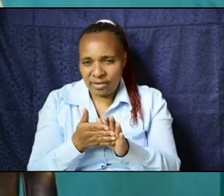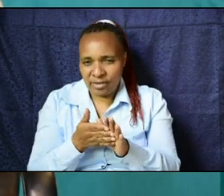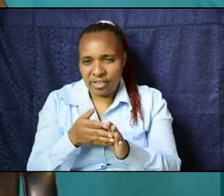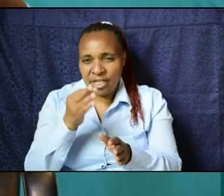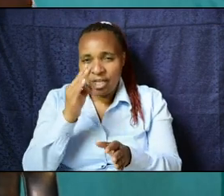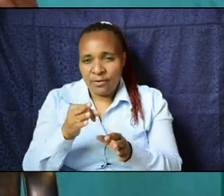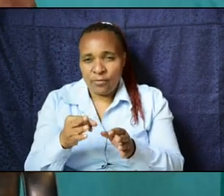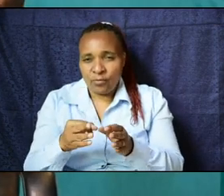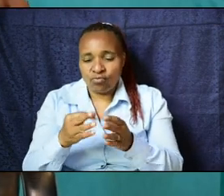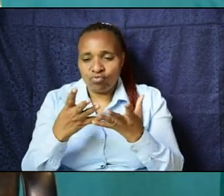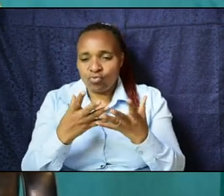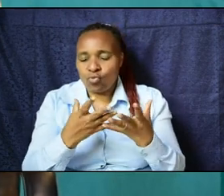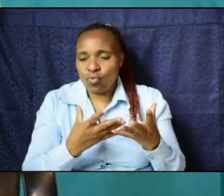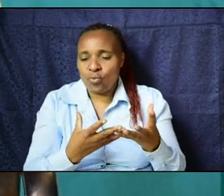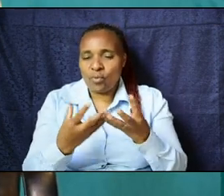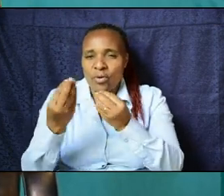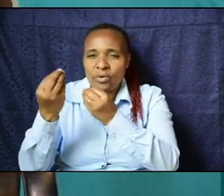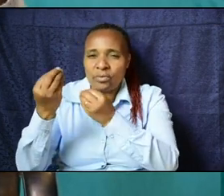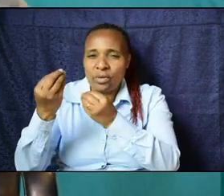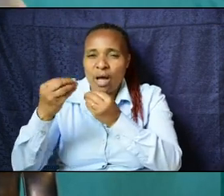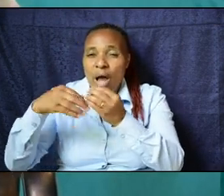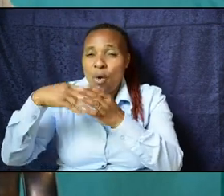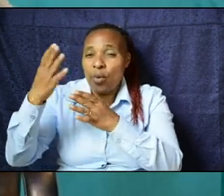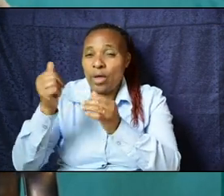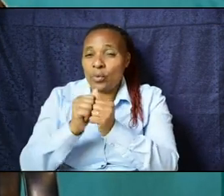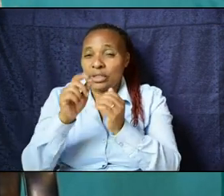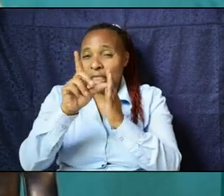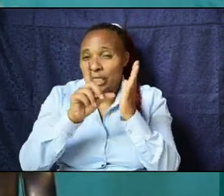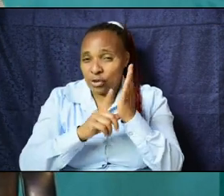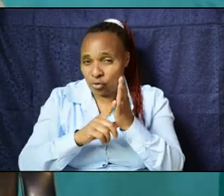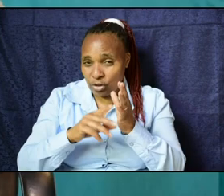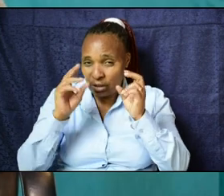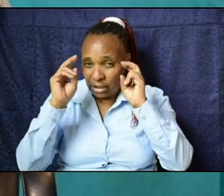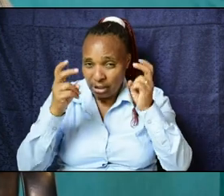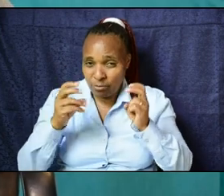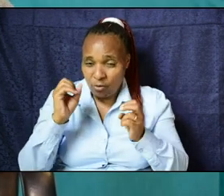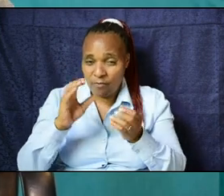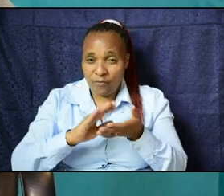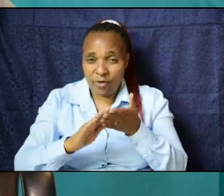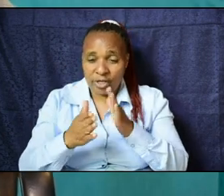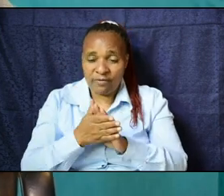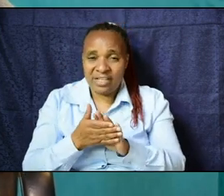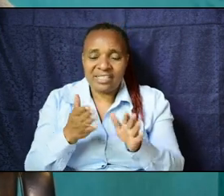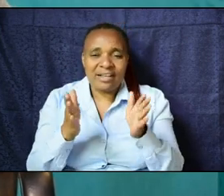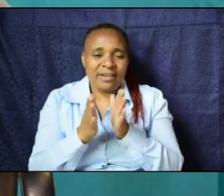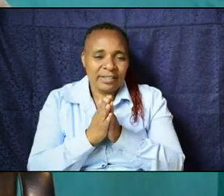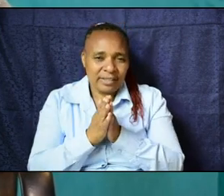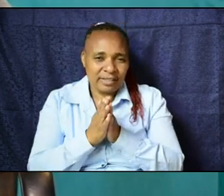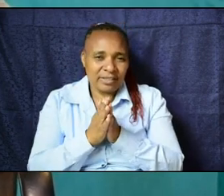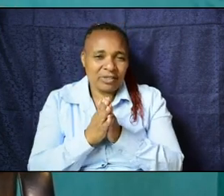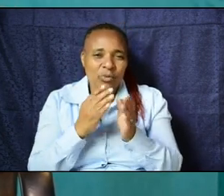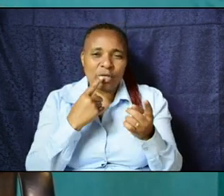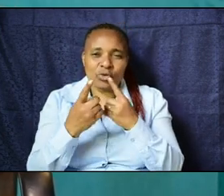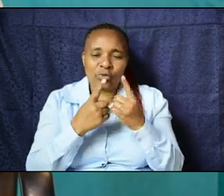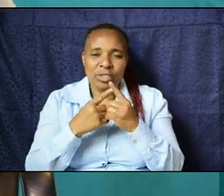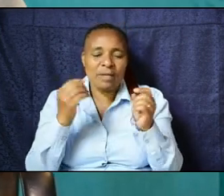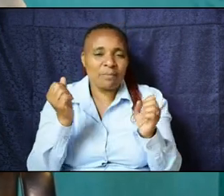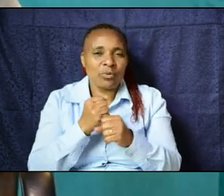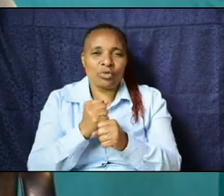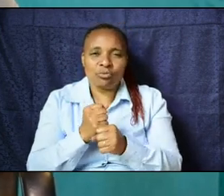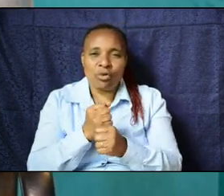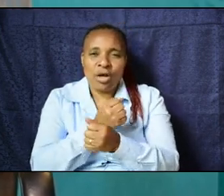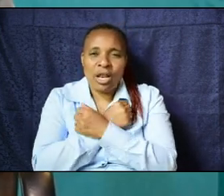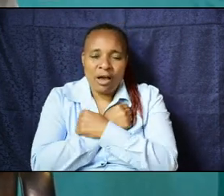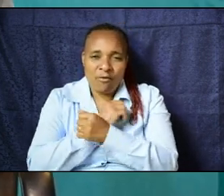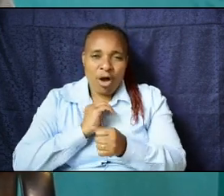to get away with something in this lesson today, is the theme of forgiveness. And we are told that we cannot love our